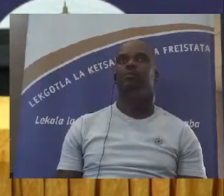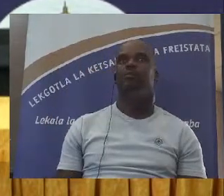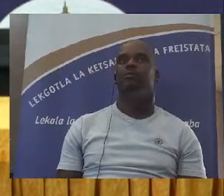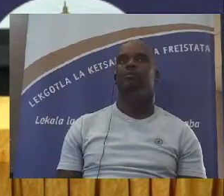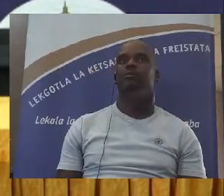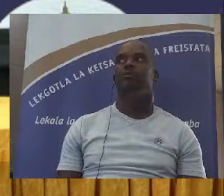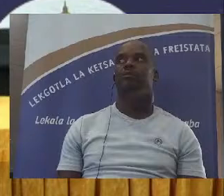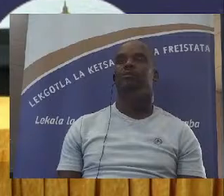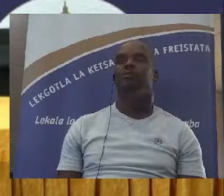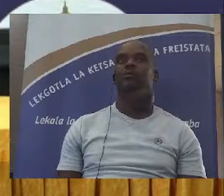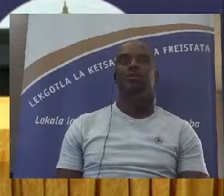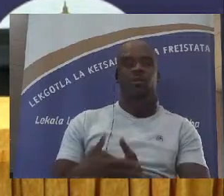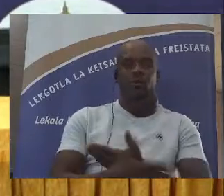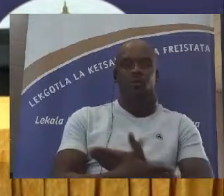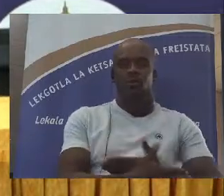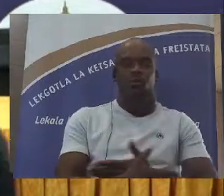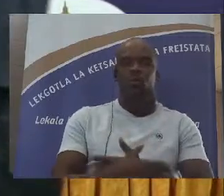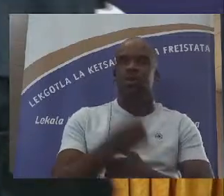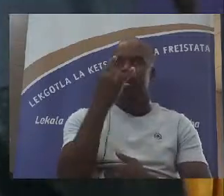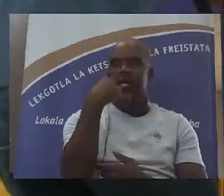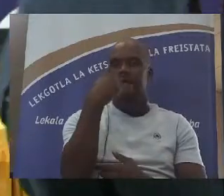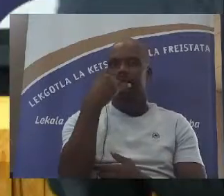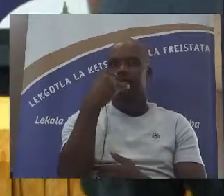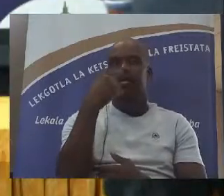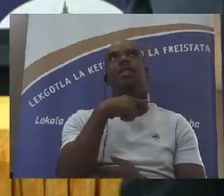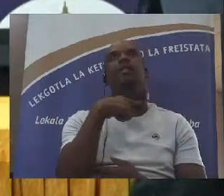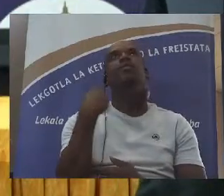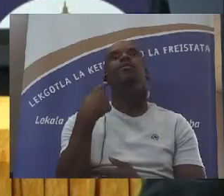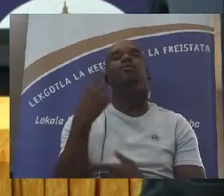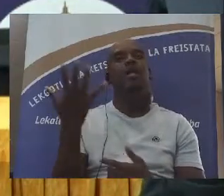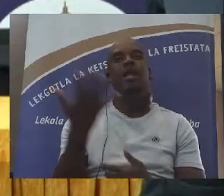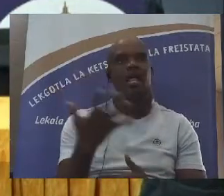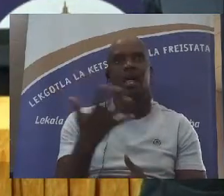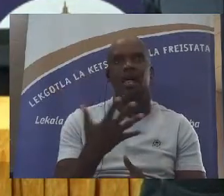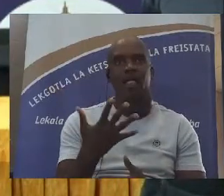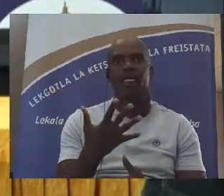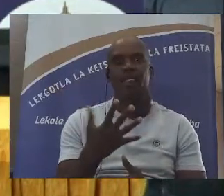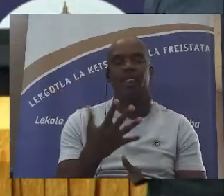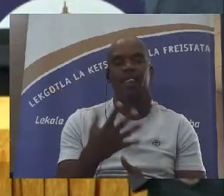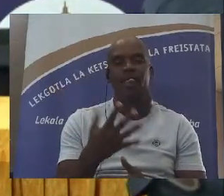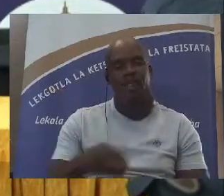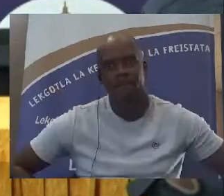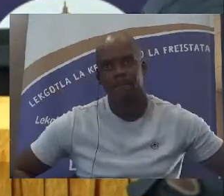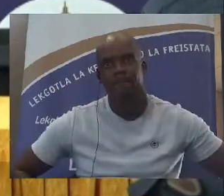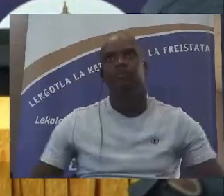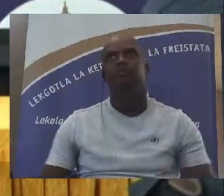Ngwana sa le ngoshela kae? Ngwana sa le ngoshela kae?